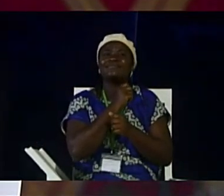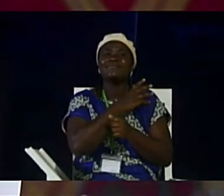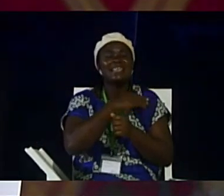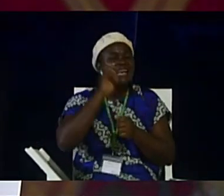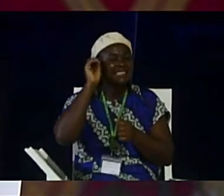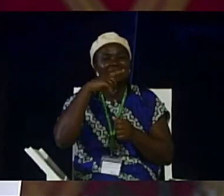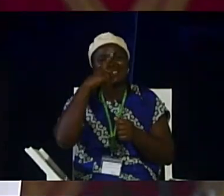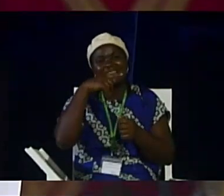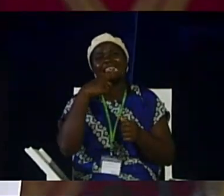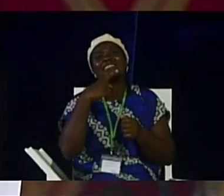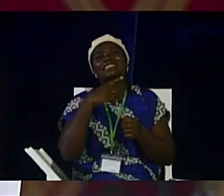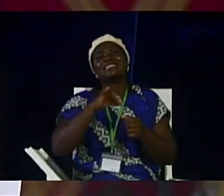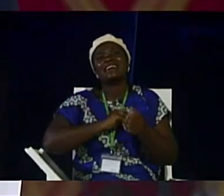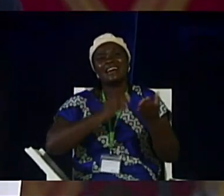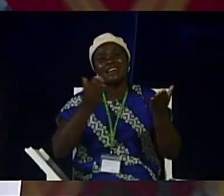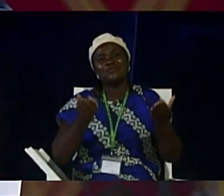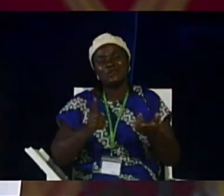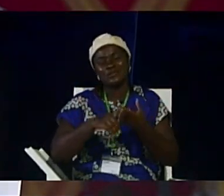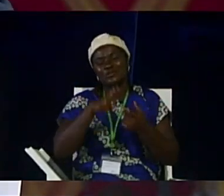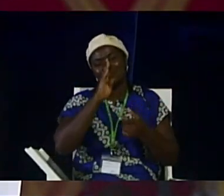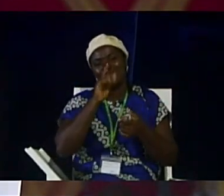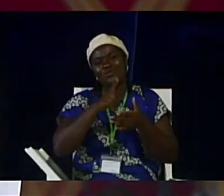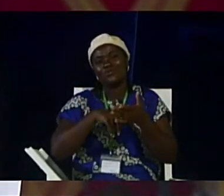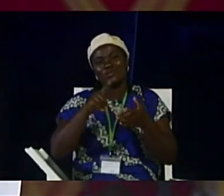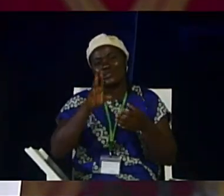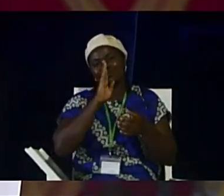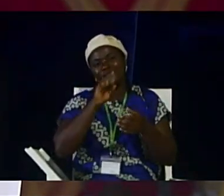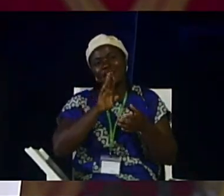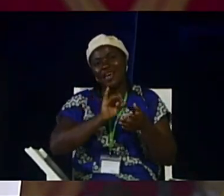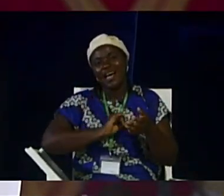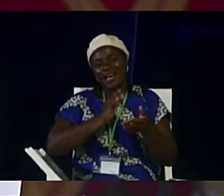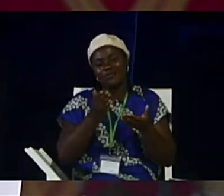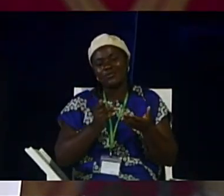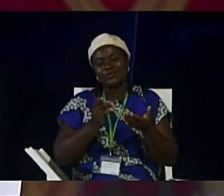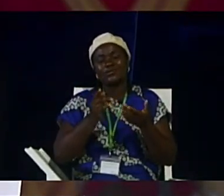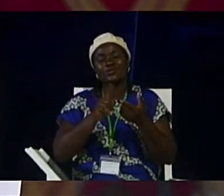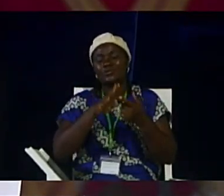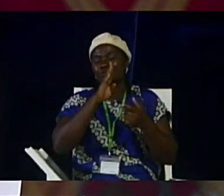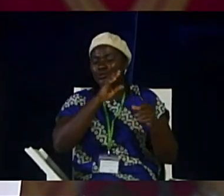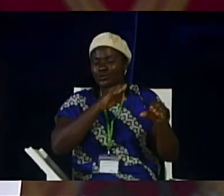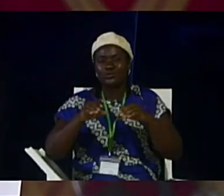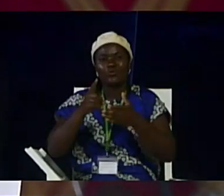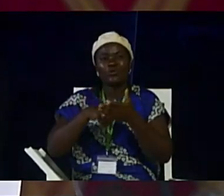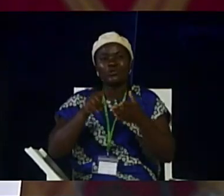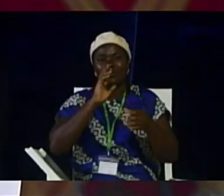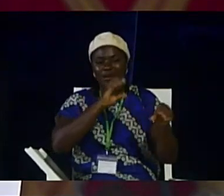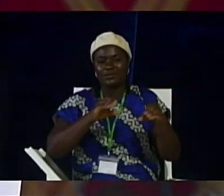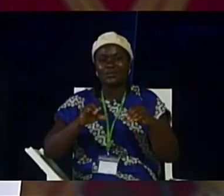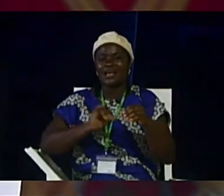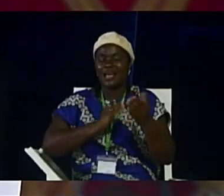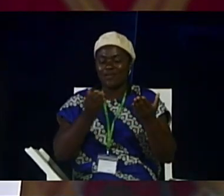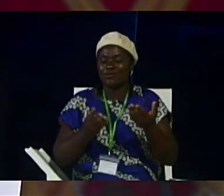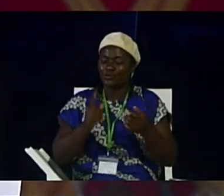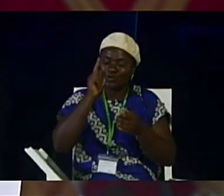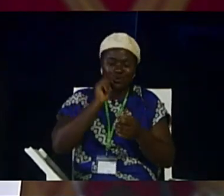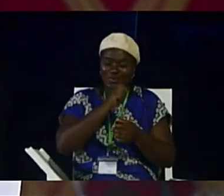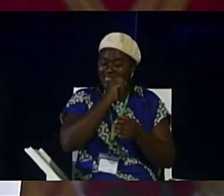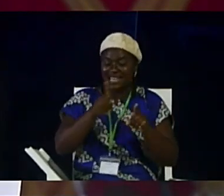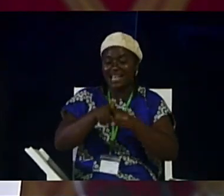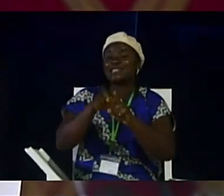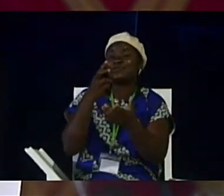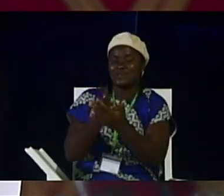said, I want to be what you're being, I want to do what you're doing, and I want twins as well. And